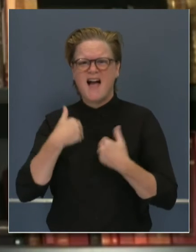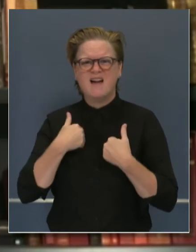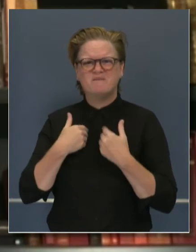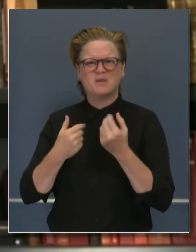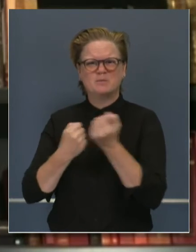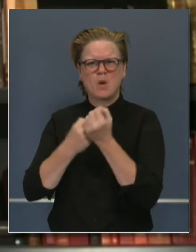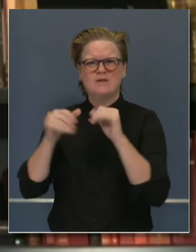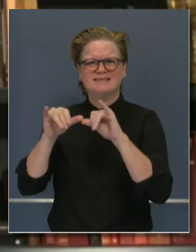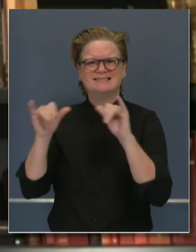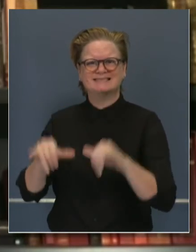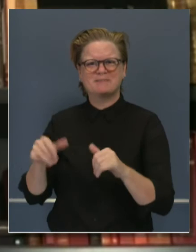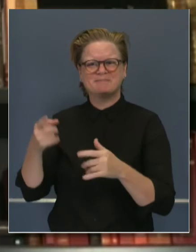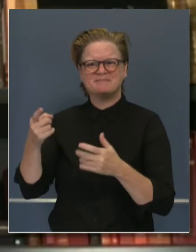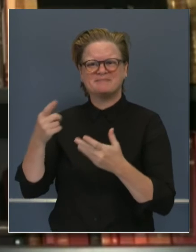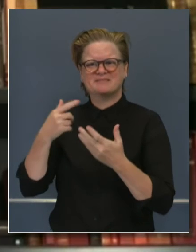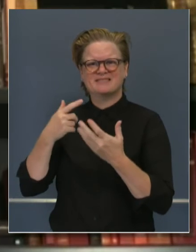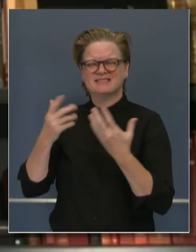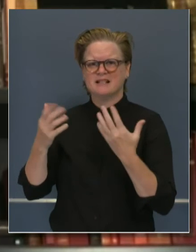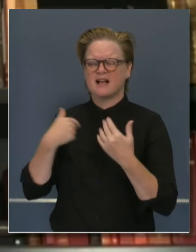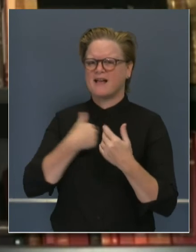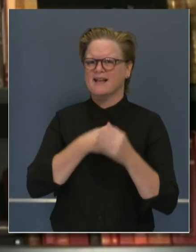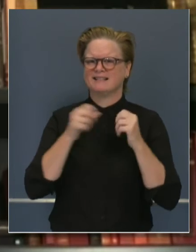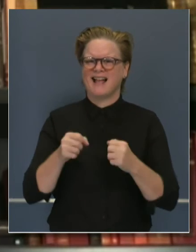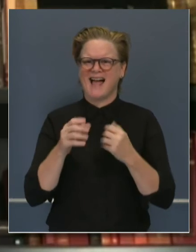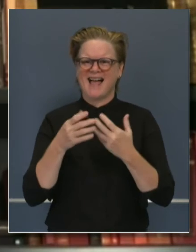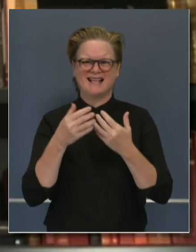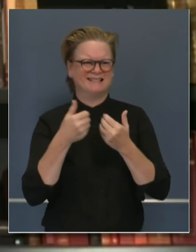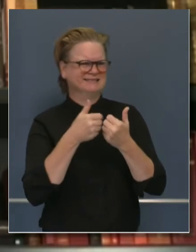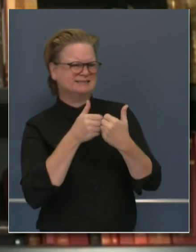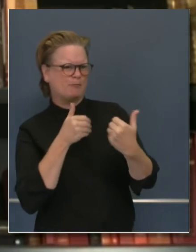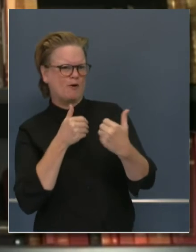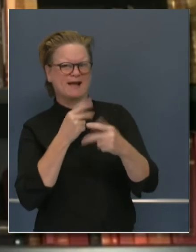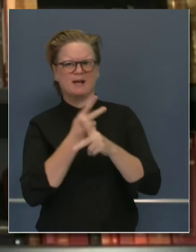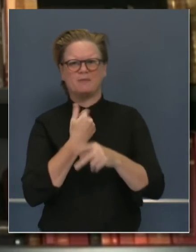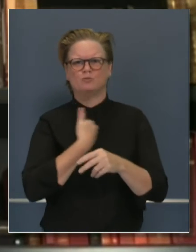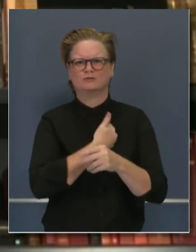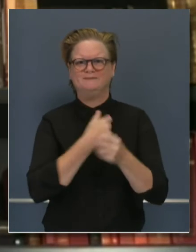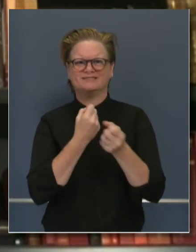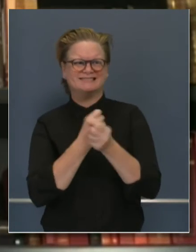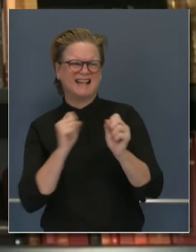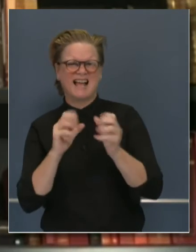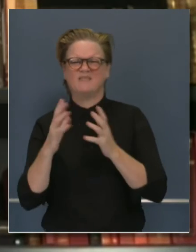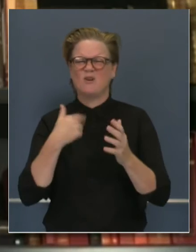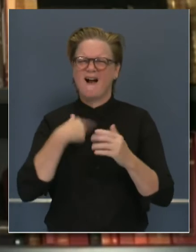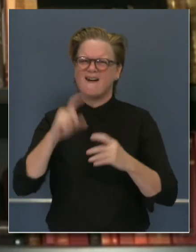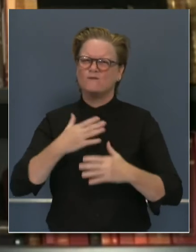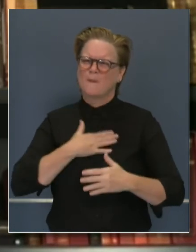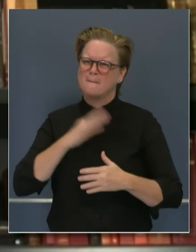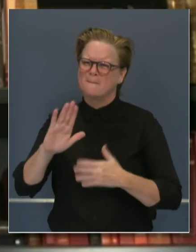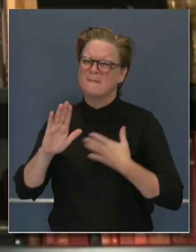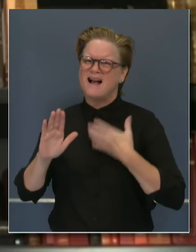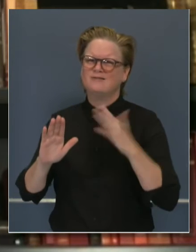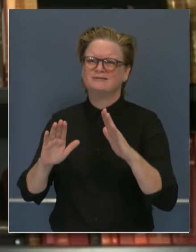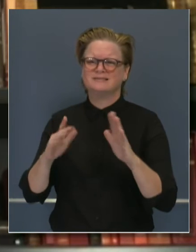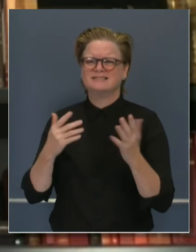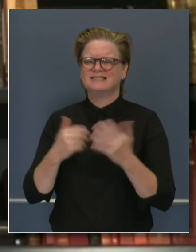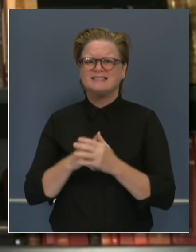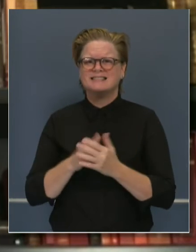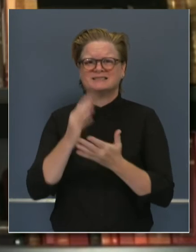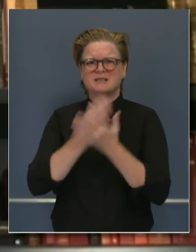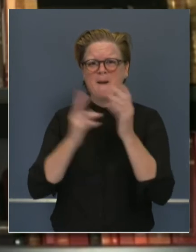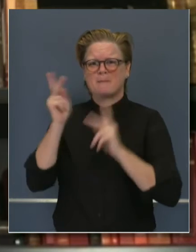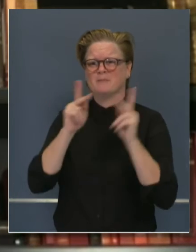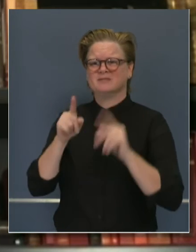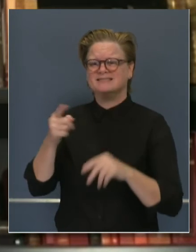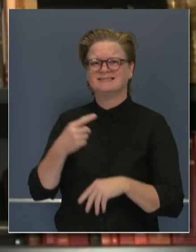struggling and can't even imagine being a day away from work or a day or two away from loved ones that need to be in